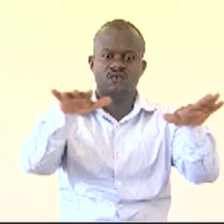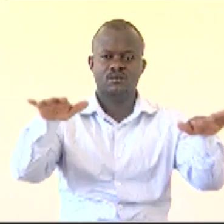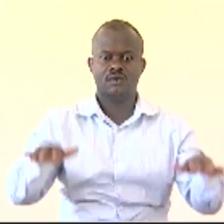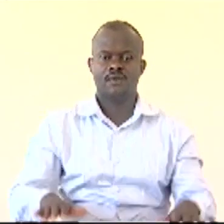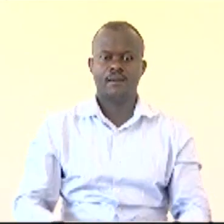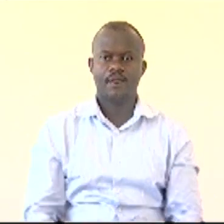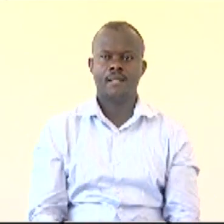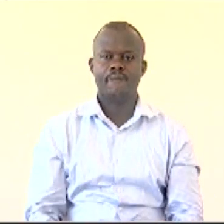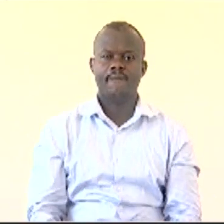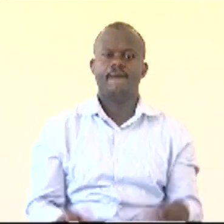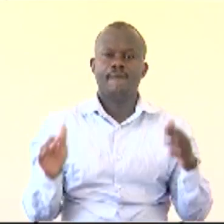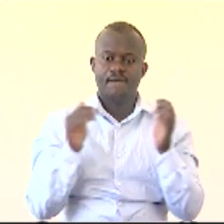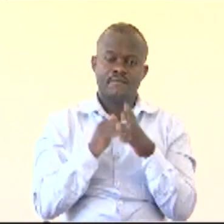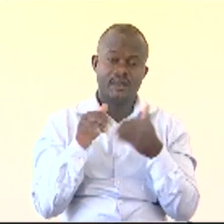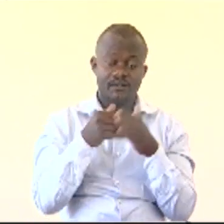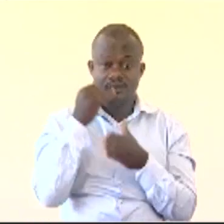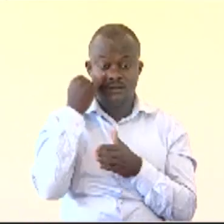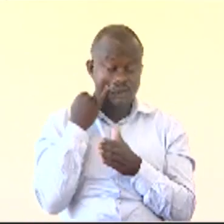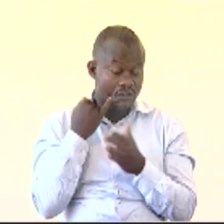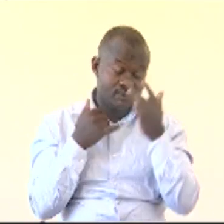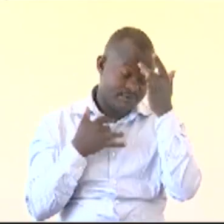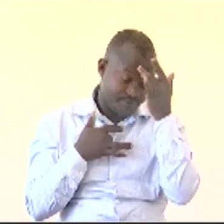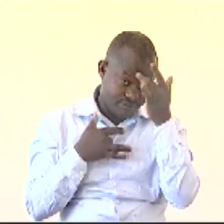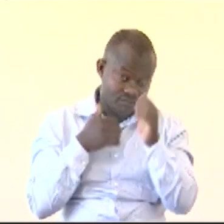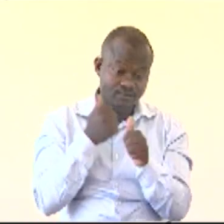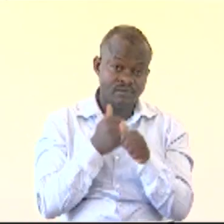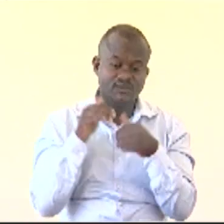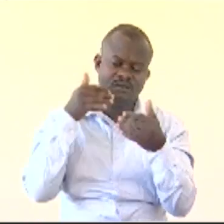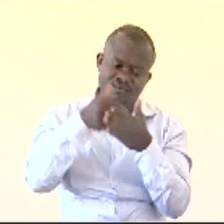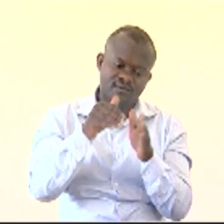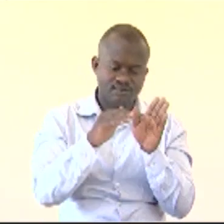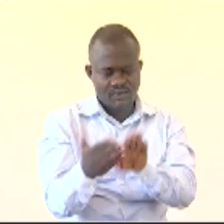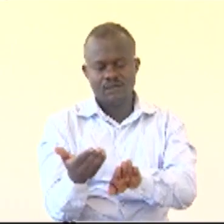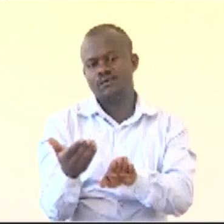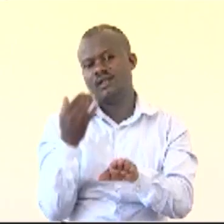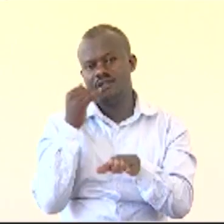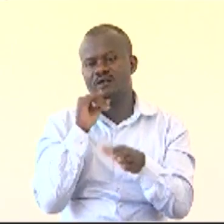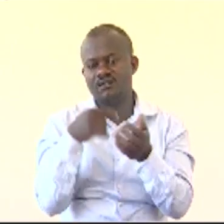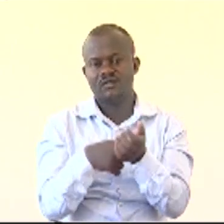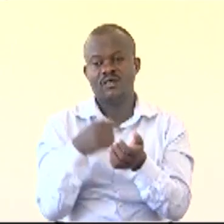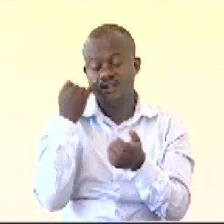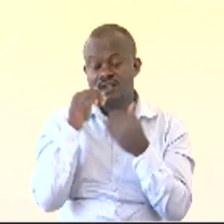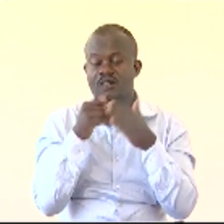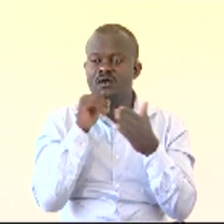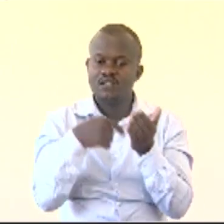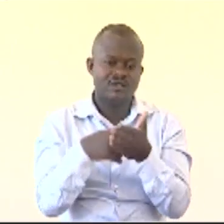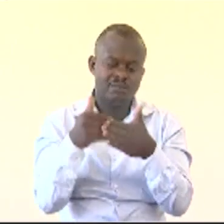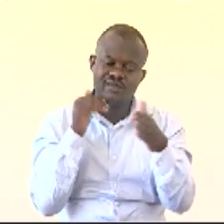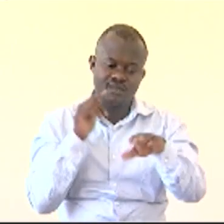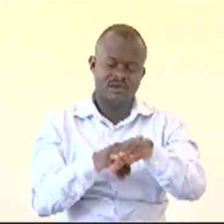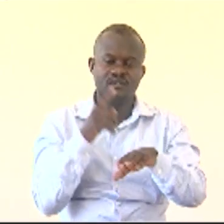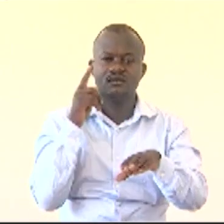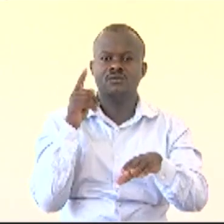And in acute, serious illness, which usually leads to death if untreated. If you are not treated earlier,